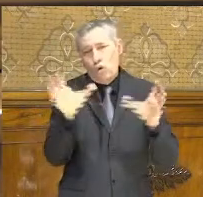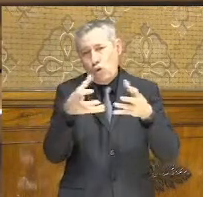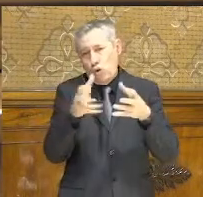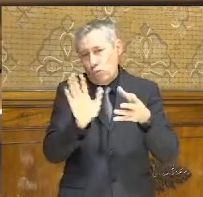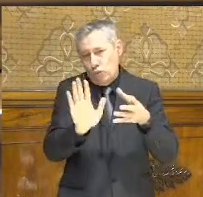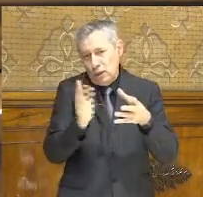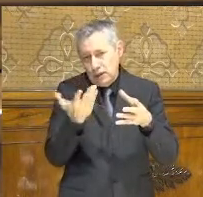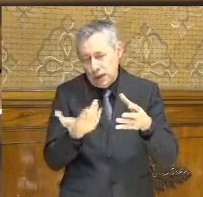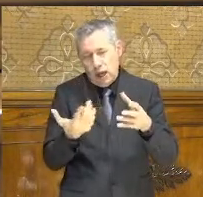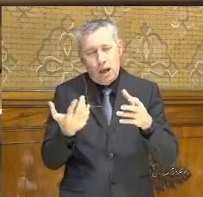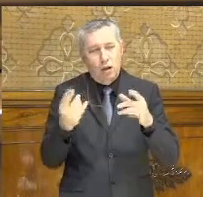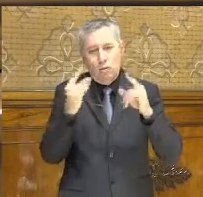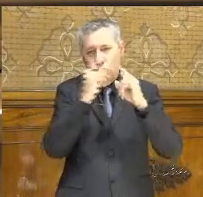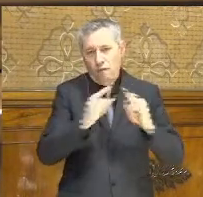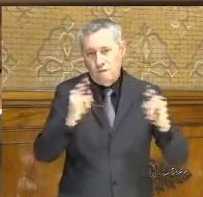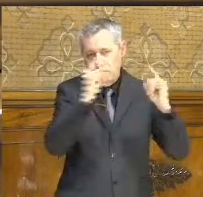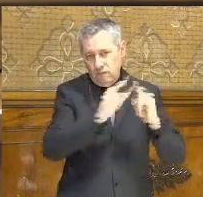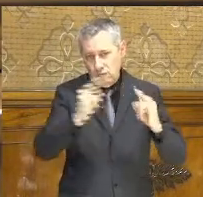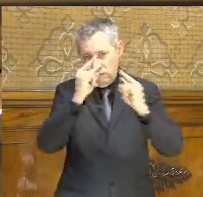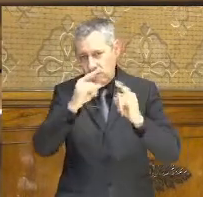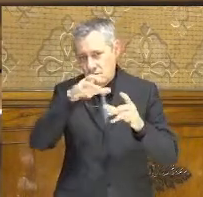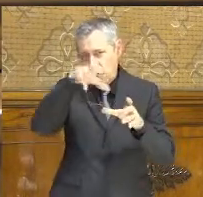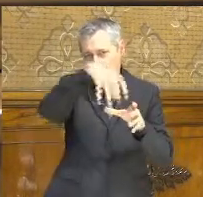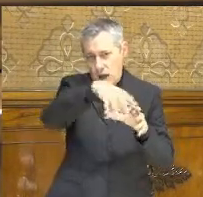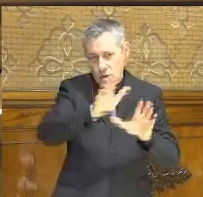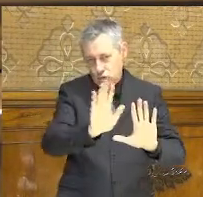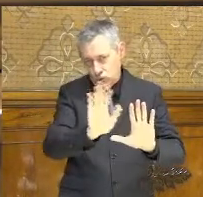or something like that. And he says,